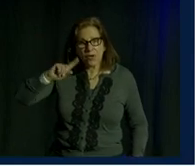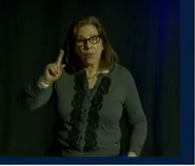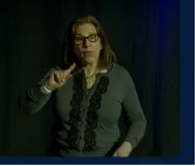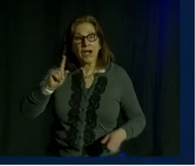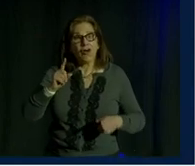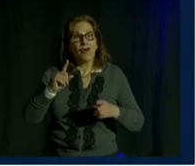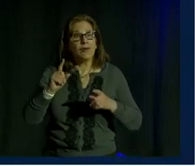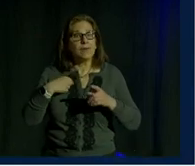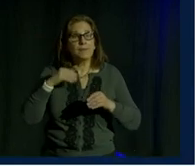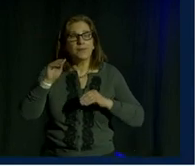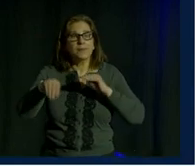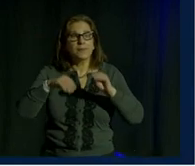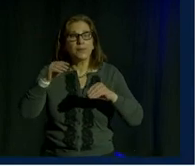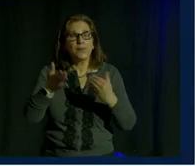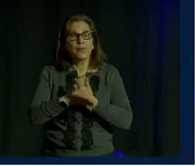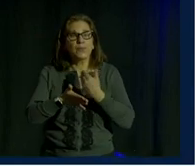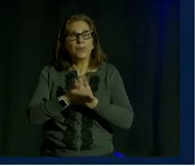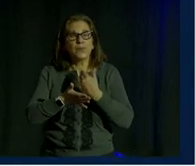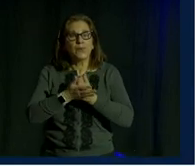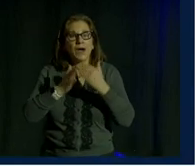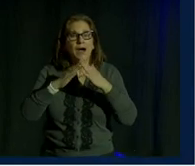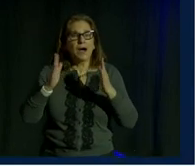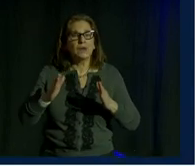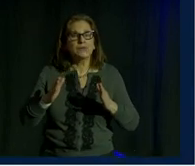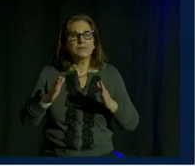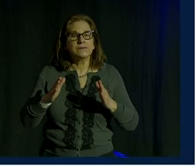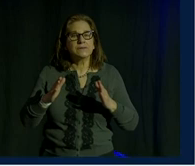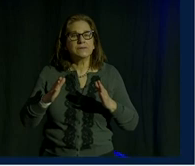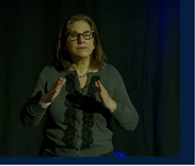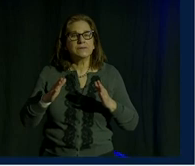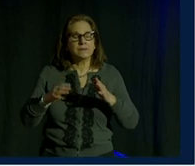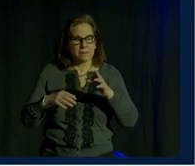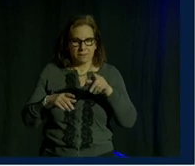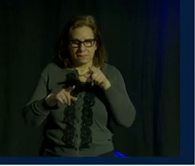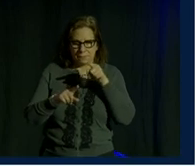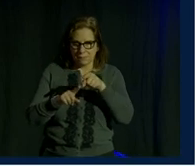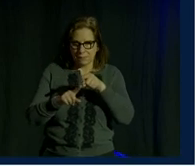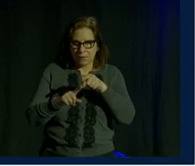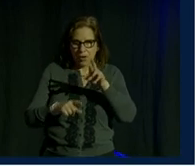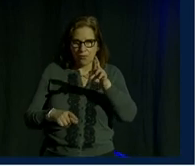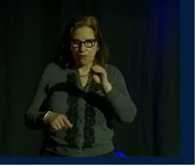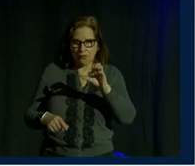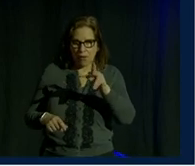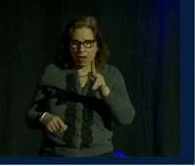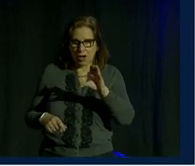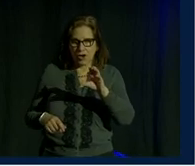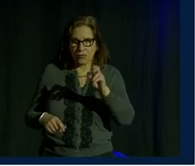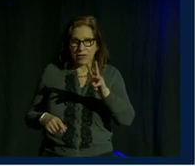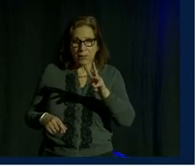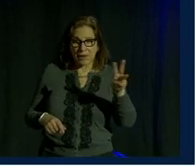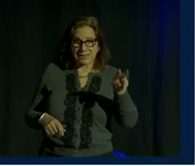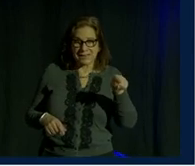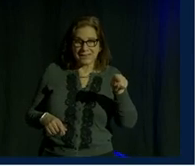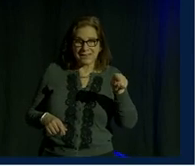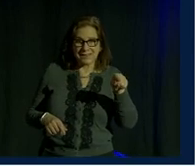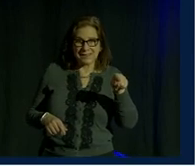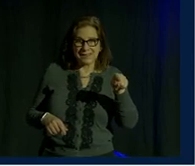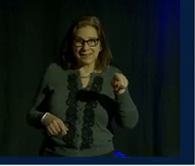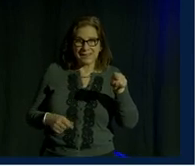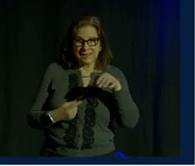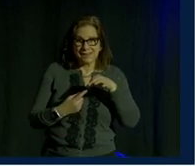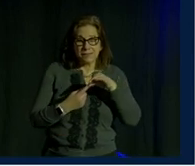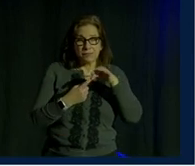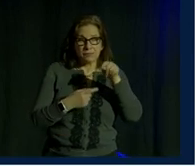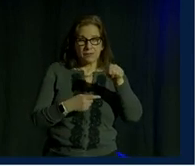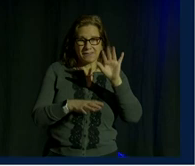opportunities and really zoom in on the area of Rock Creek West. As you may have seen, we have some work to do, especially on affordable housing in this region, in this